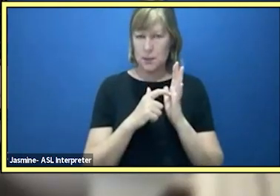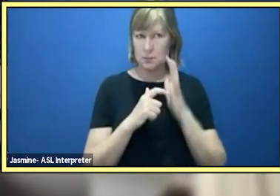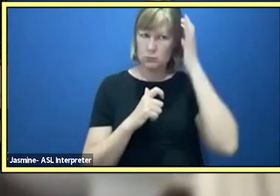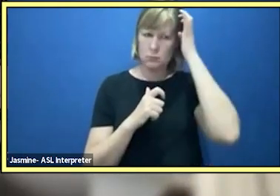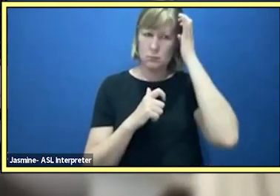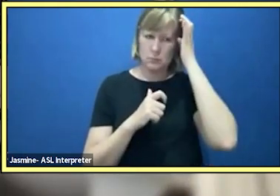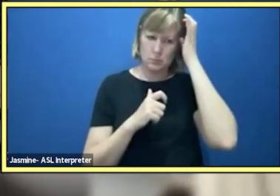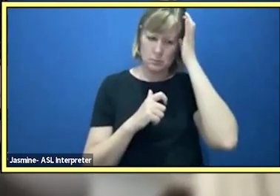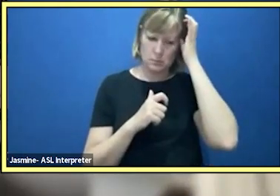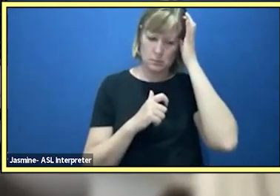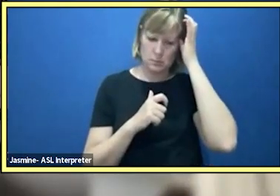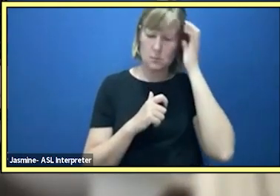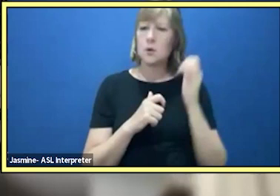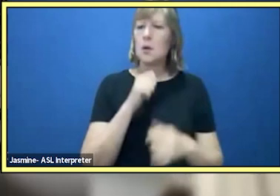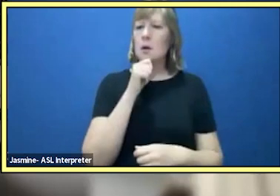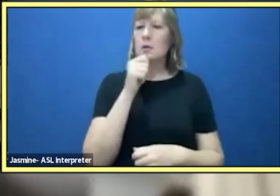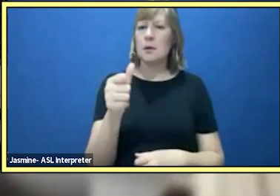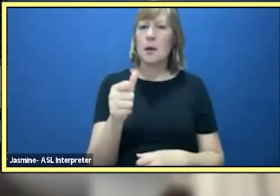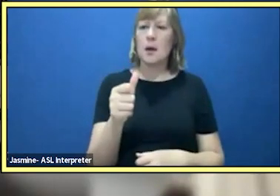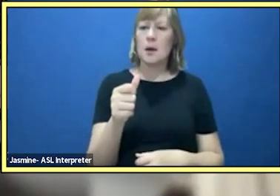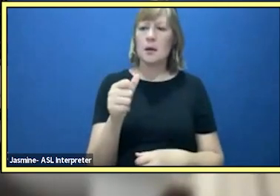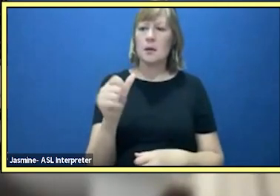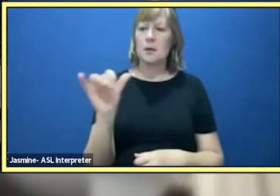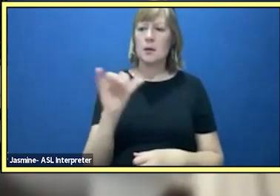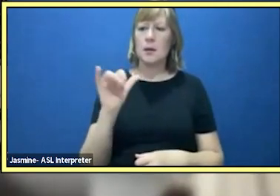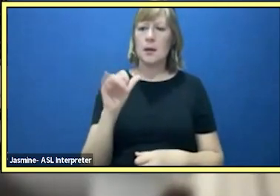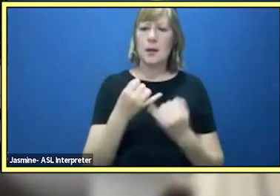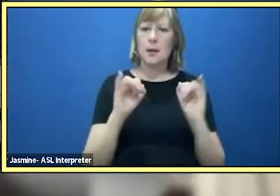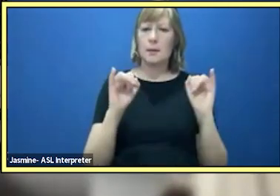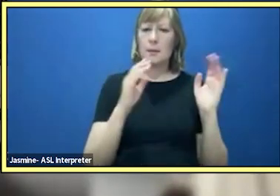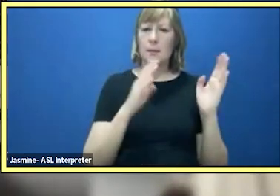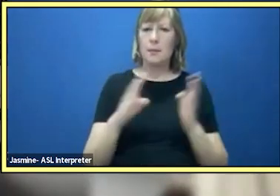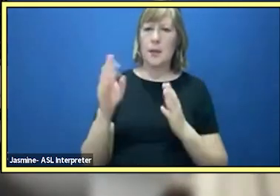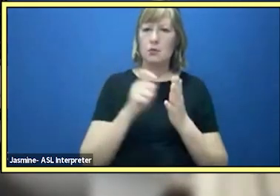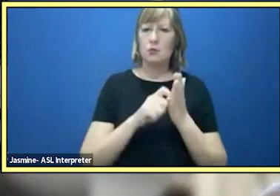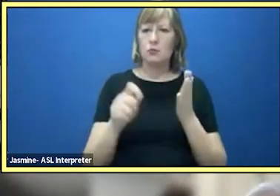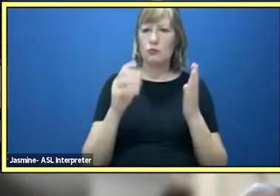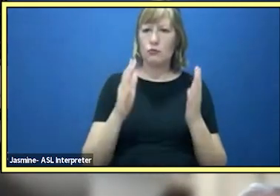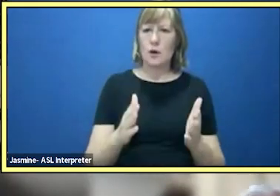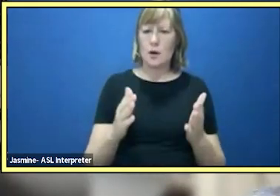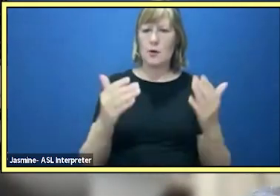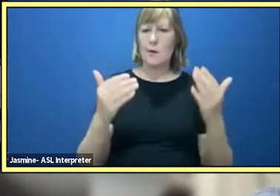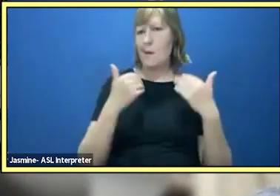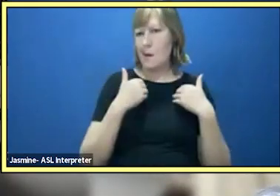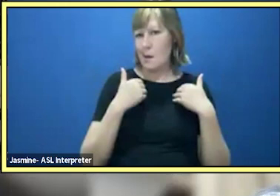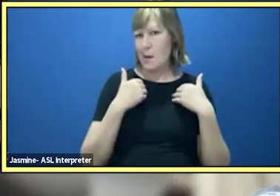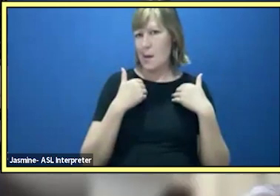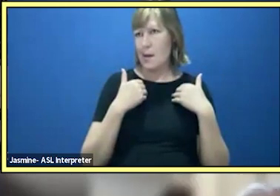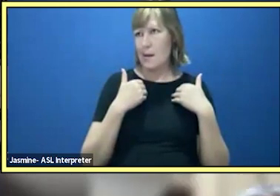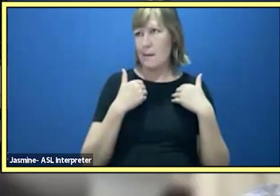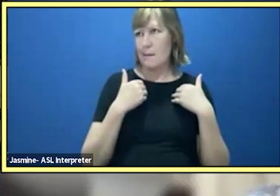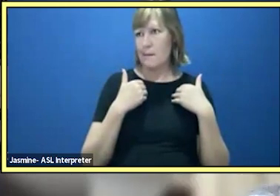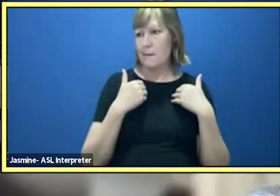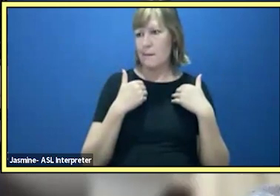It's not so much that an independent plan writer has the same degree of potential conflict as, maybe an